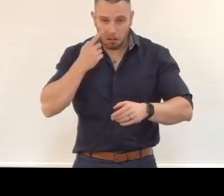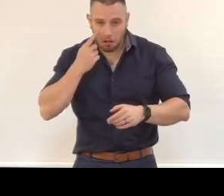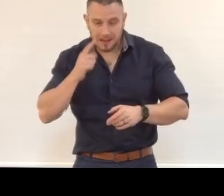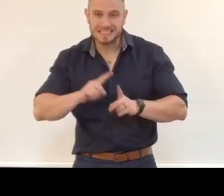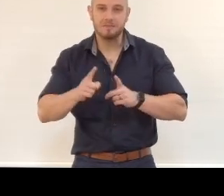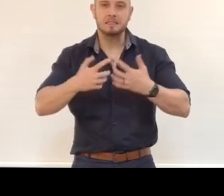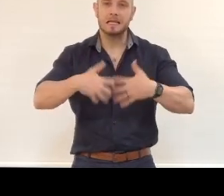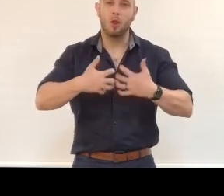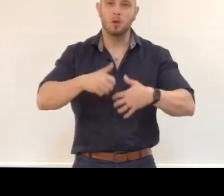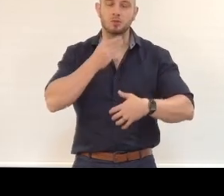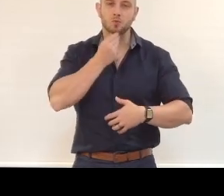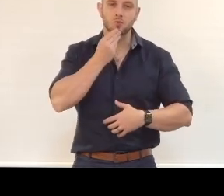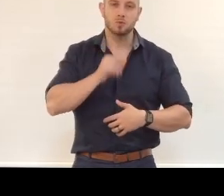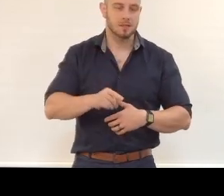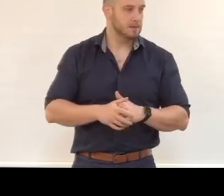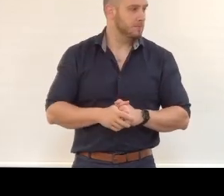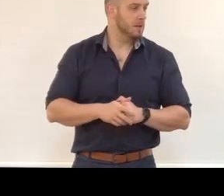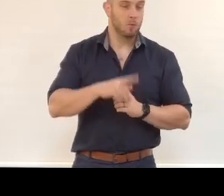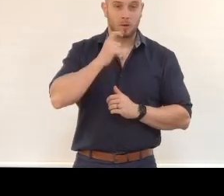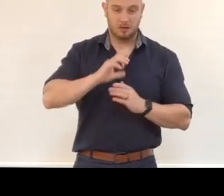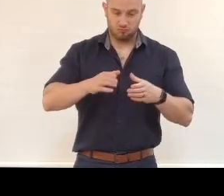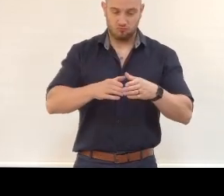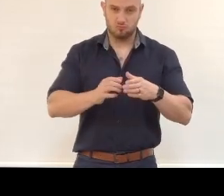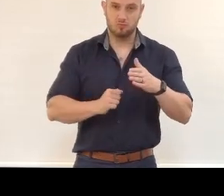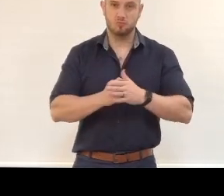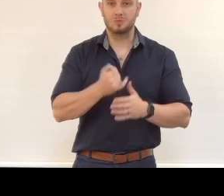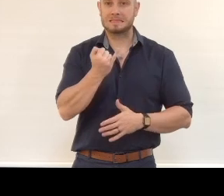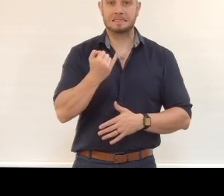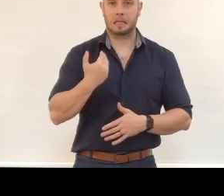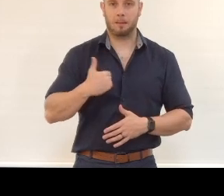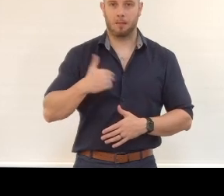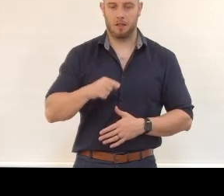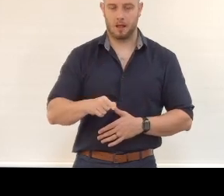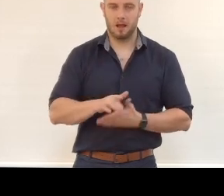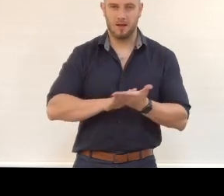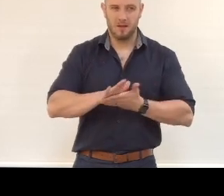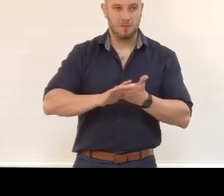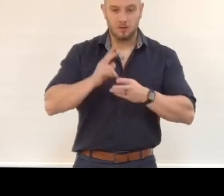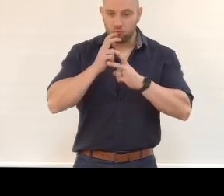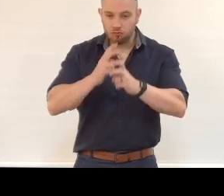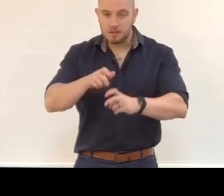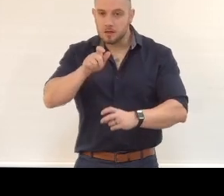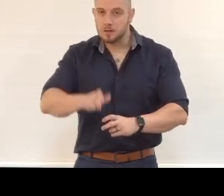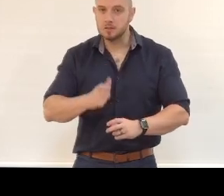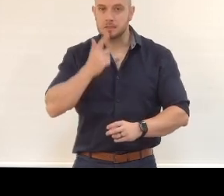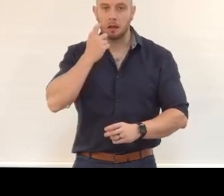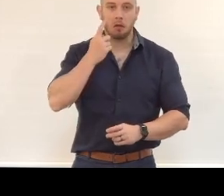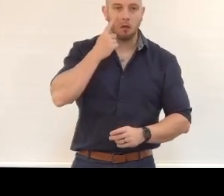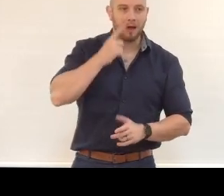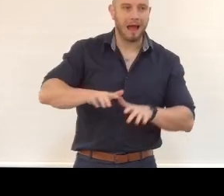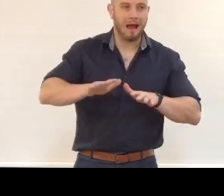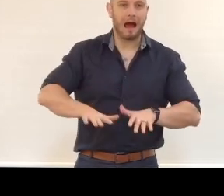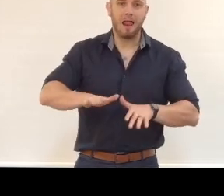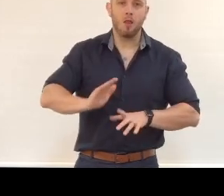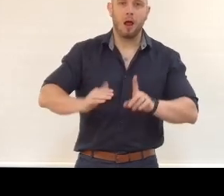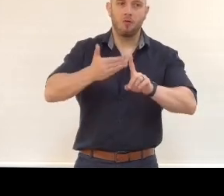technology. And we can host crews up to 6 crew members. And it gives researchers the experience of being an analog